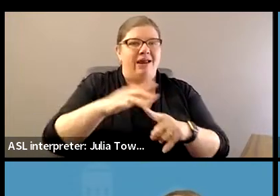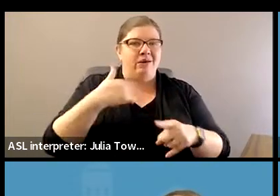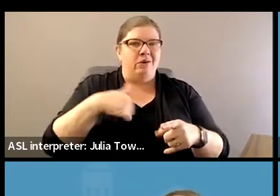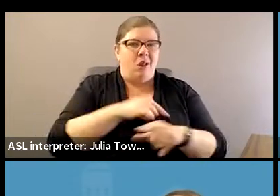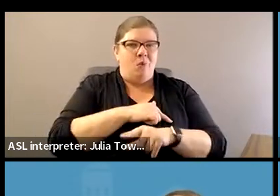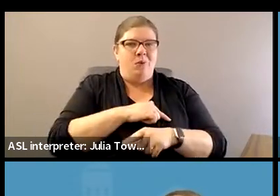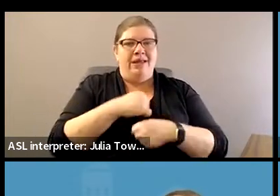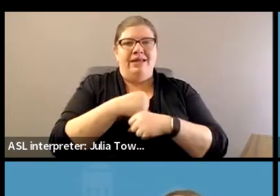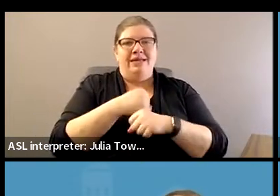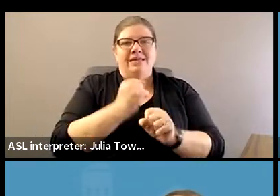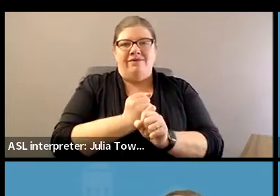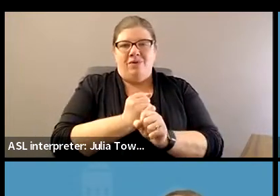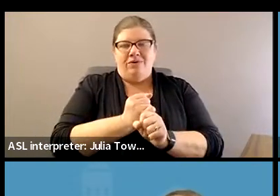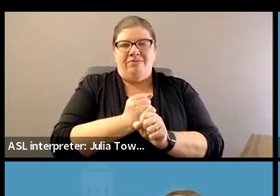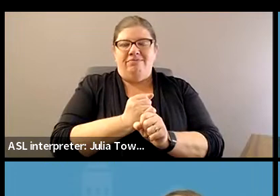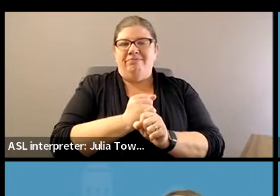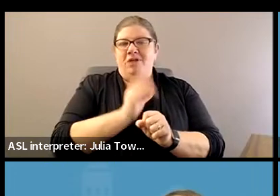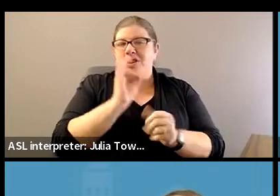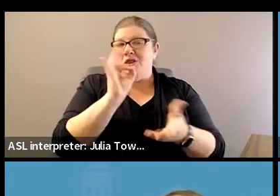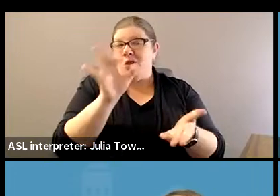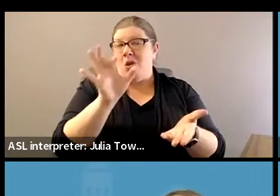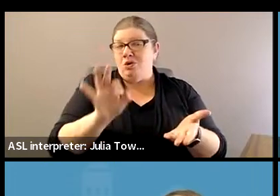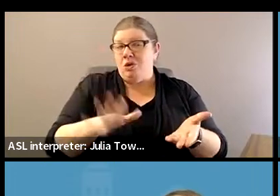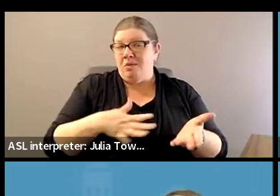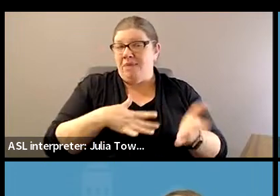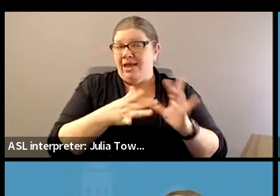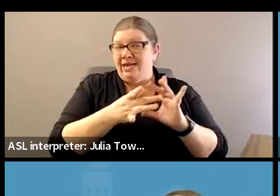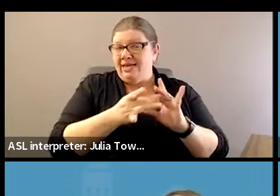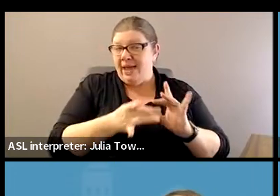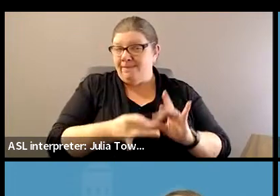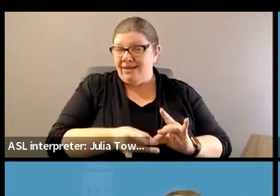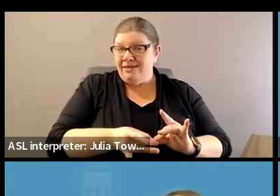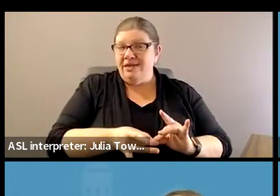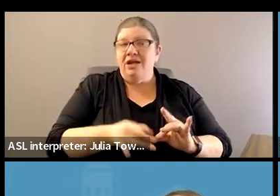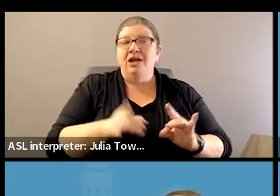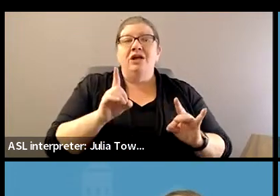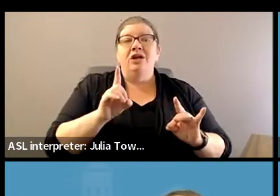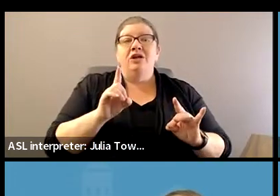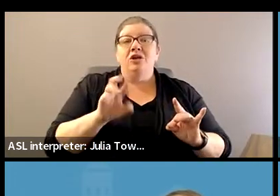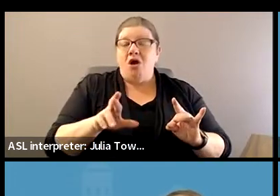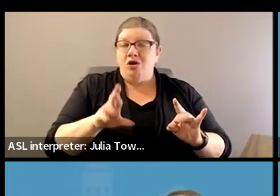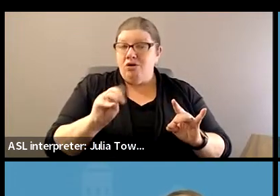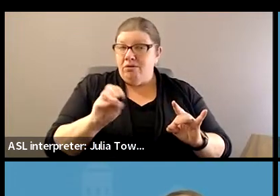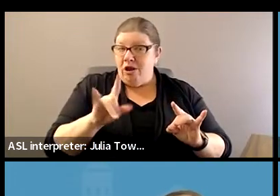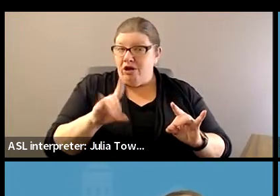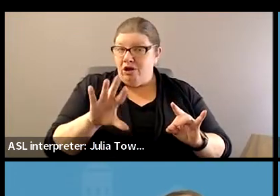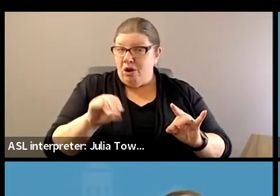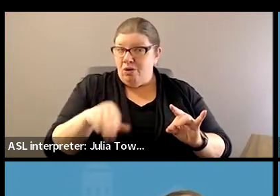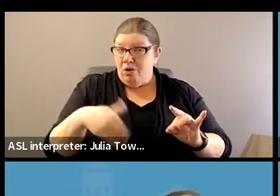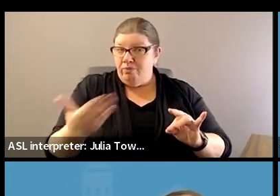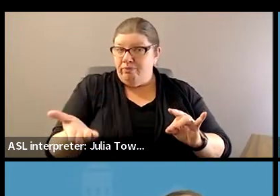So those are my comments. Dr. Maldonado.